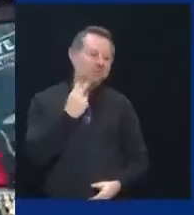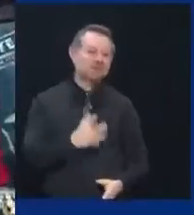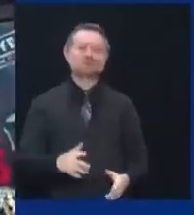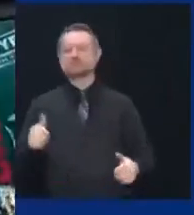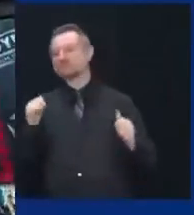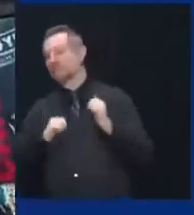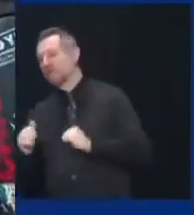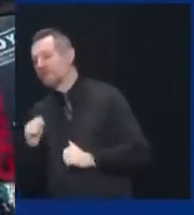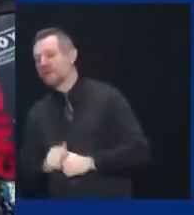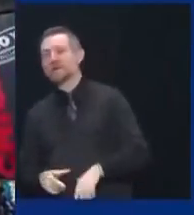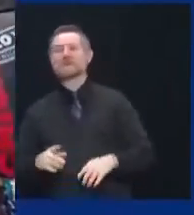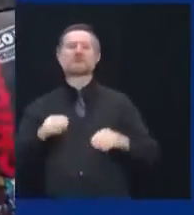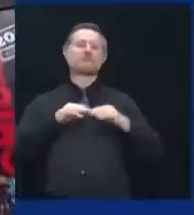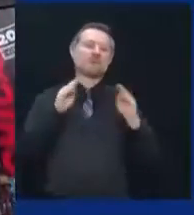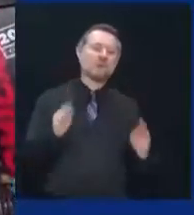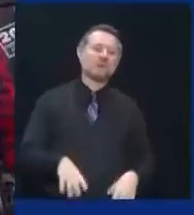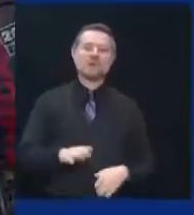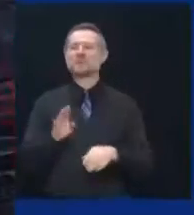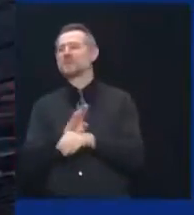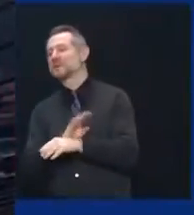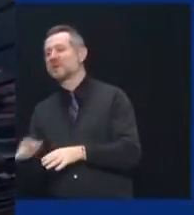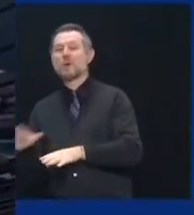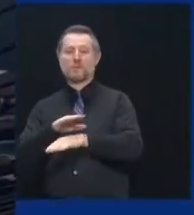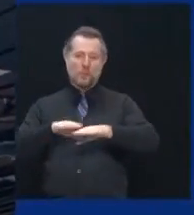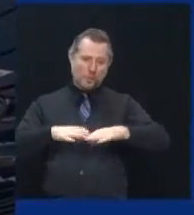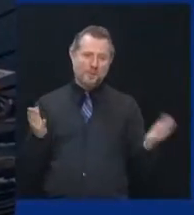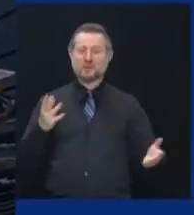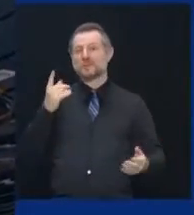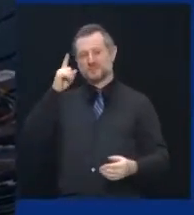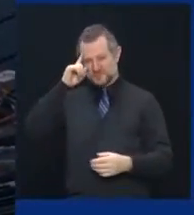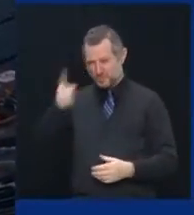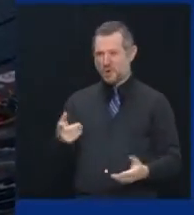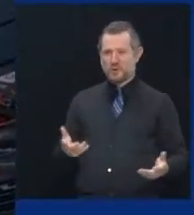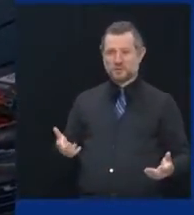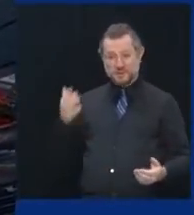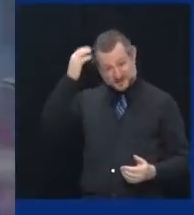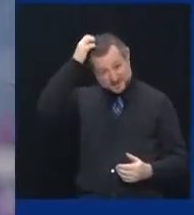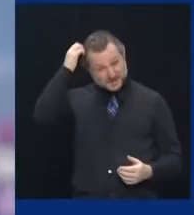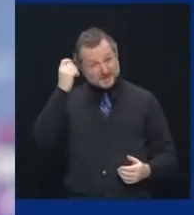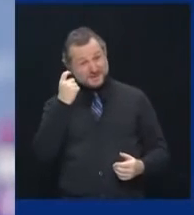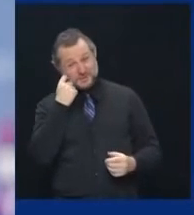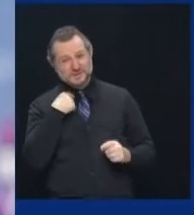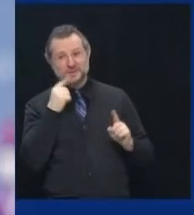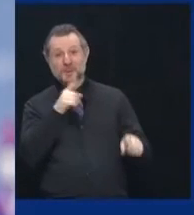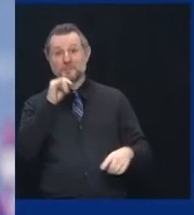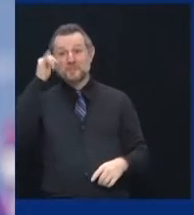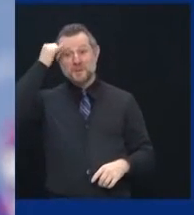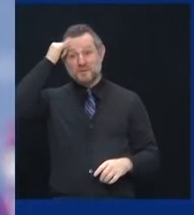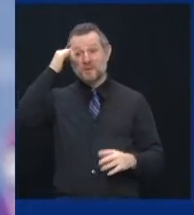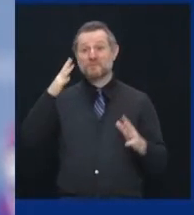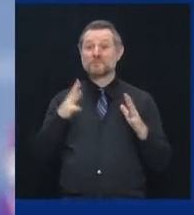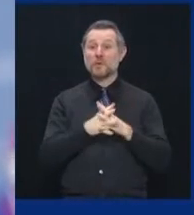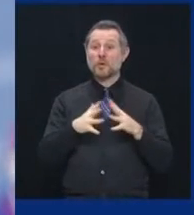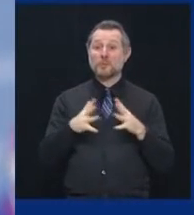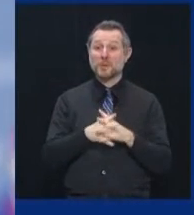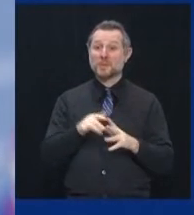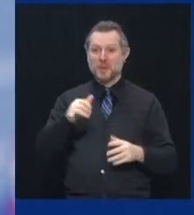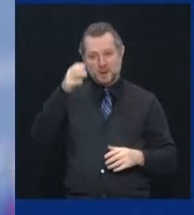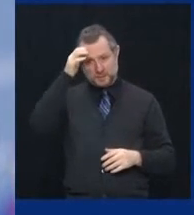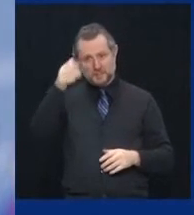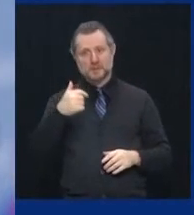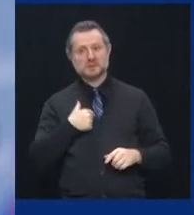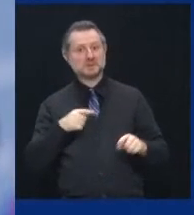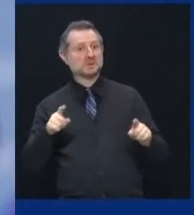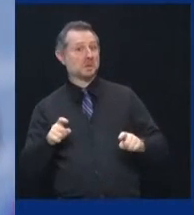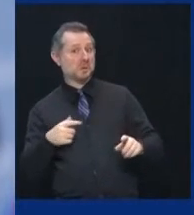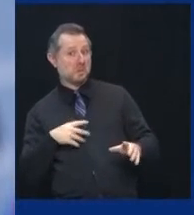and commercial businesses. We just tested the concept with the Buffalo Bills playoff game, and